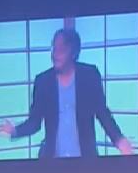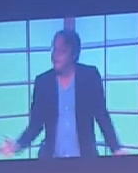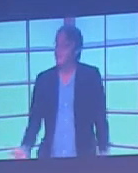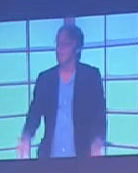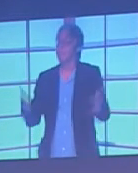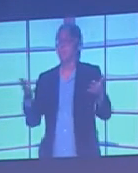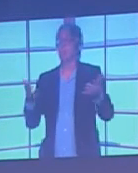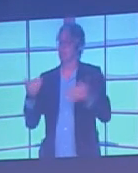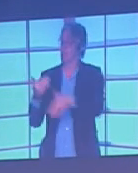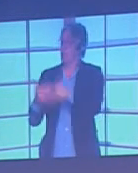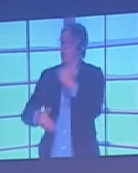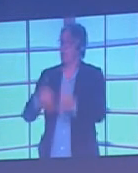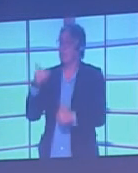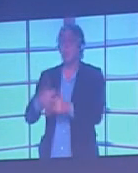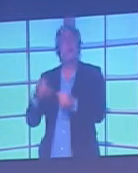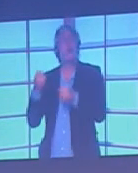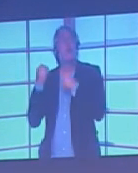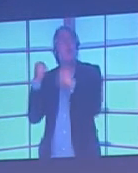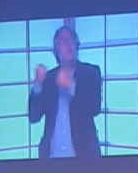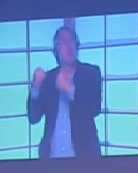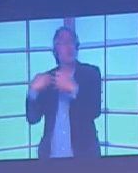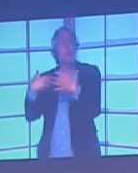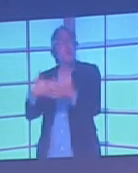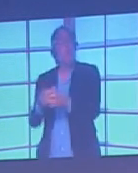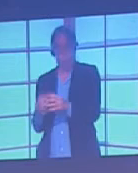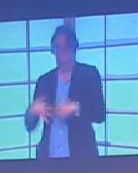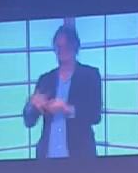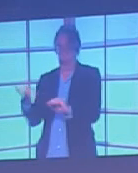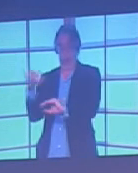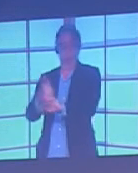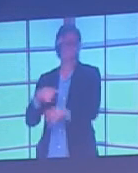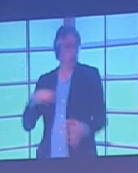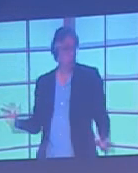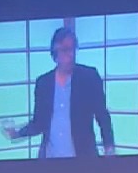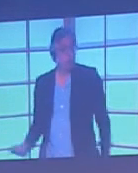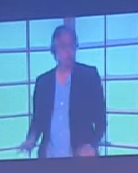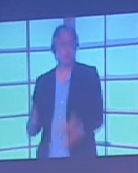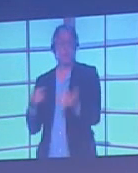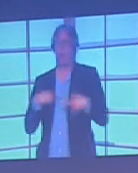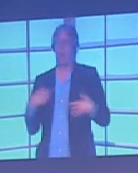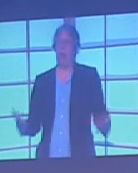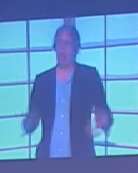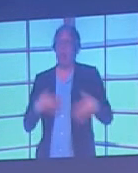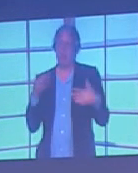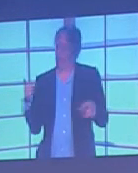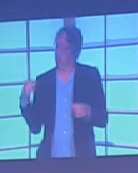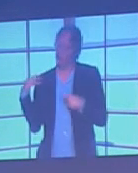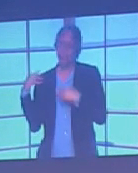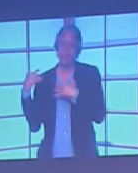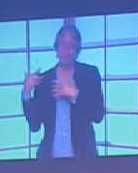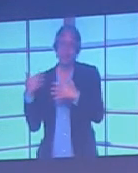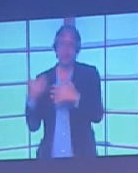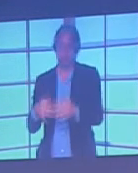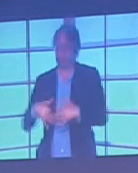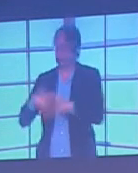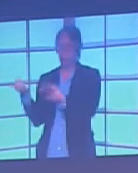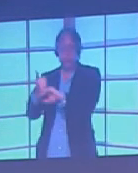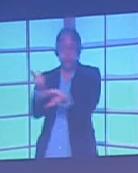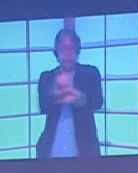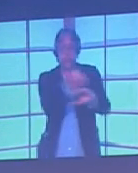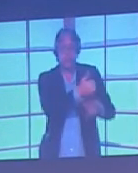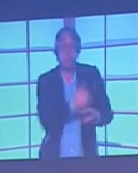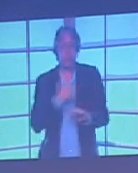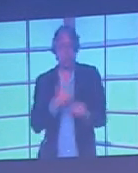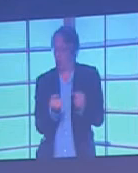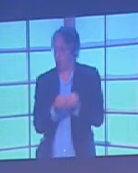user-led disabled supporter groups. We've been really thrilled at how this has been embraced and the increase in